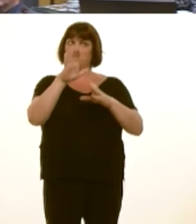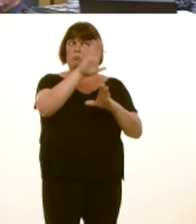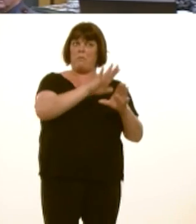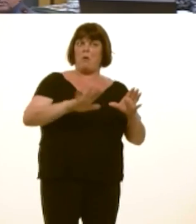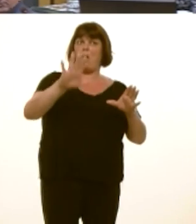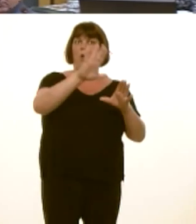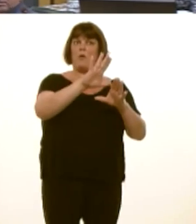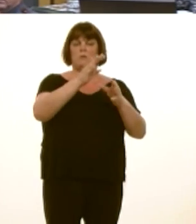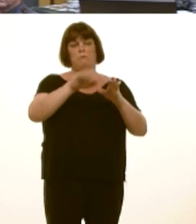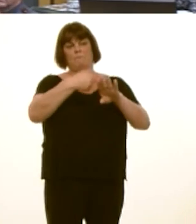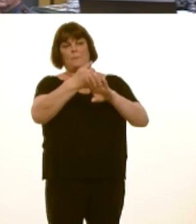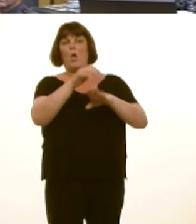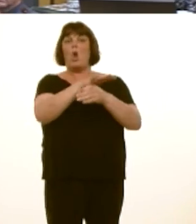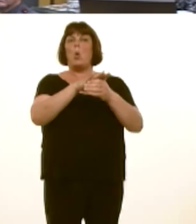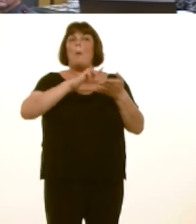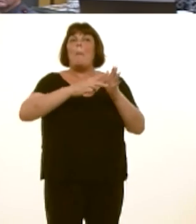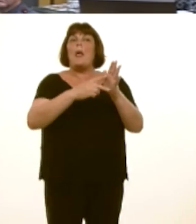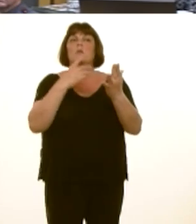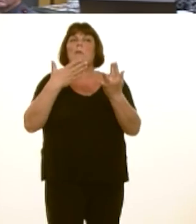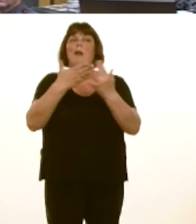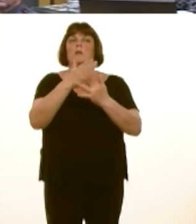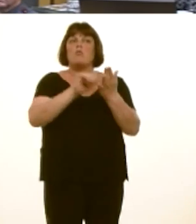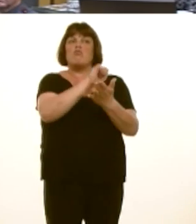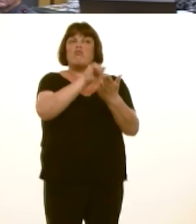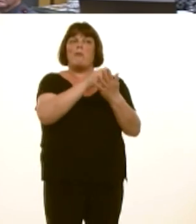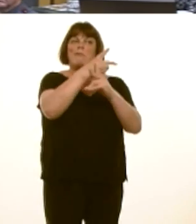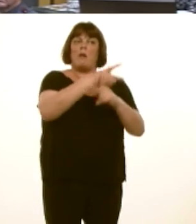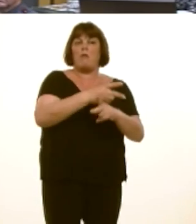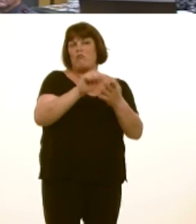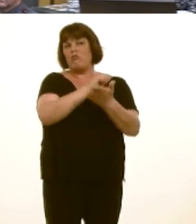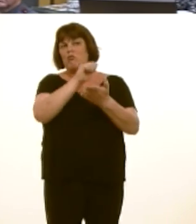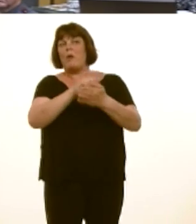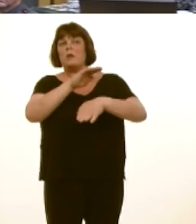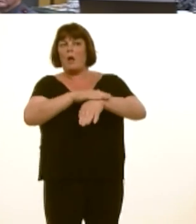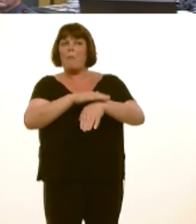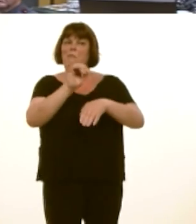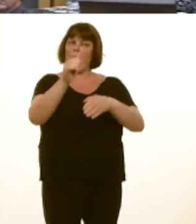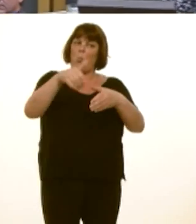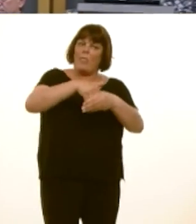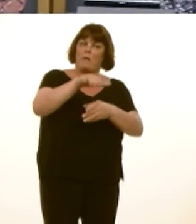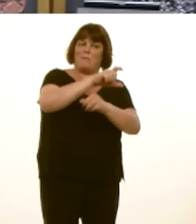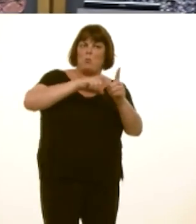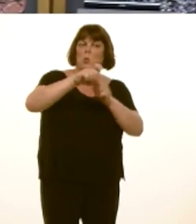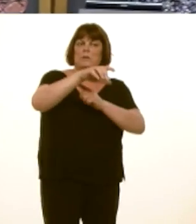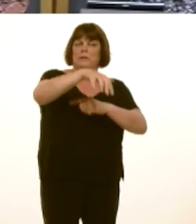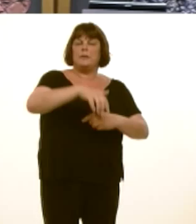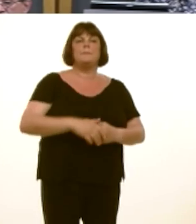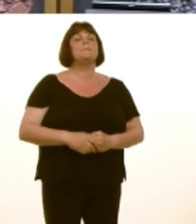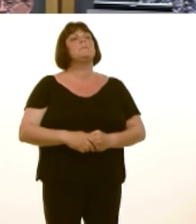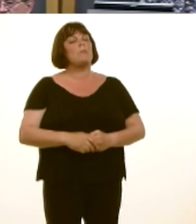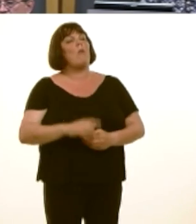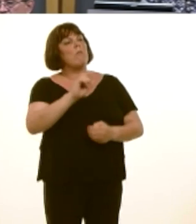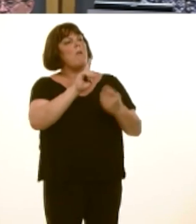implementing local plans to improve access to the right care at the right time closer to home. Thank you for that answer. Last